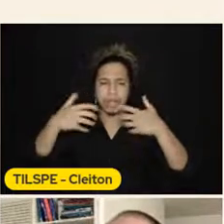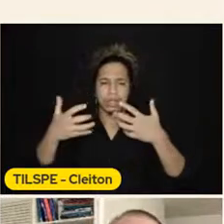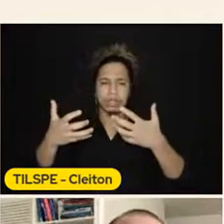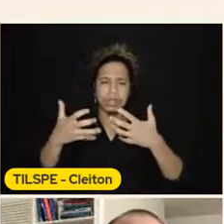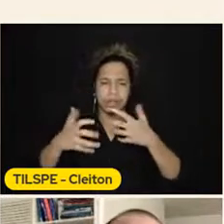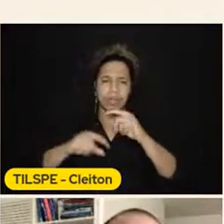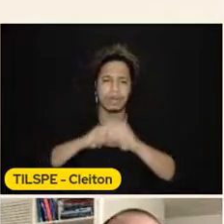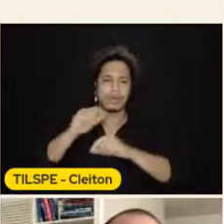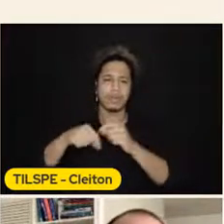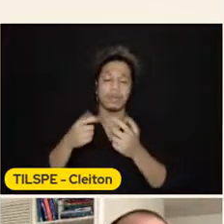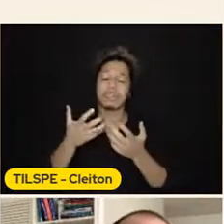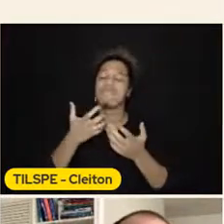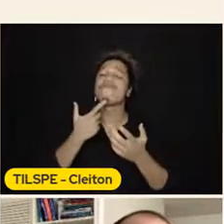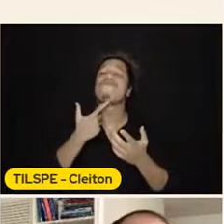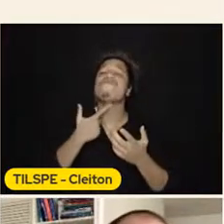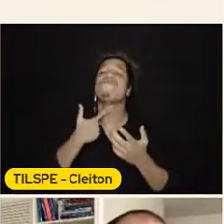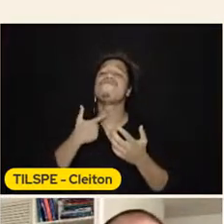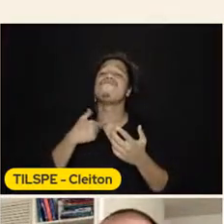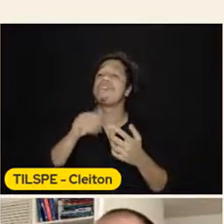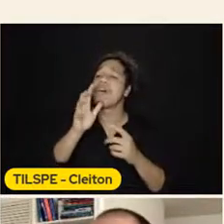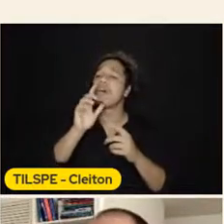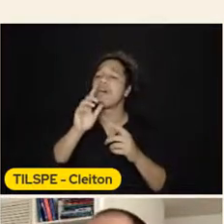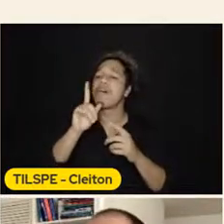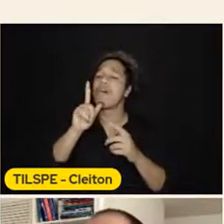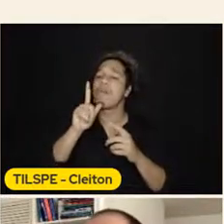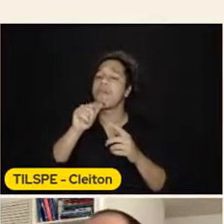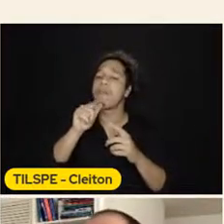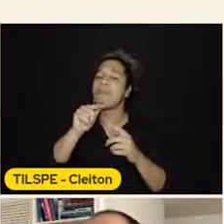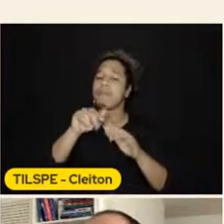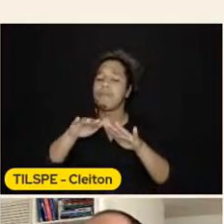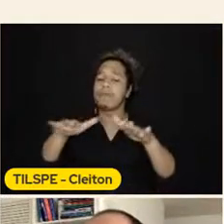there I was witnessing this amazing sunset.